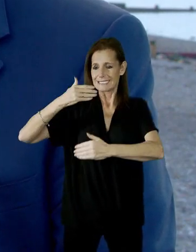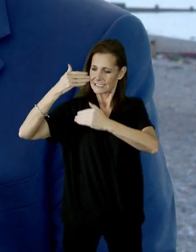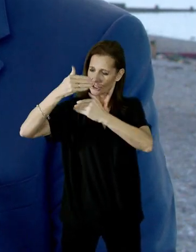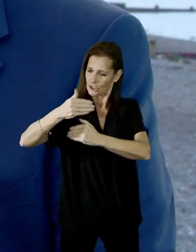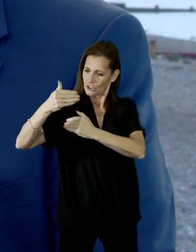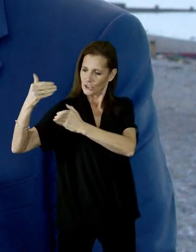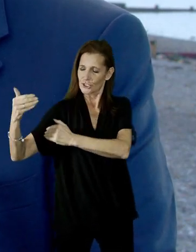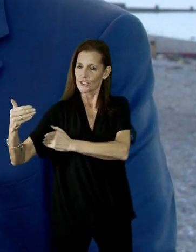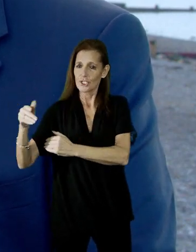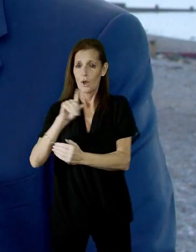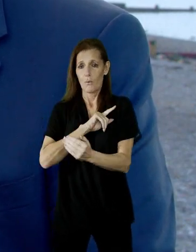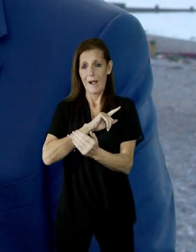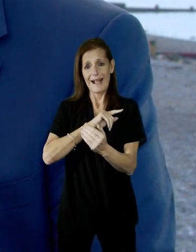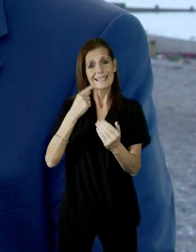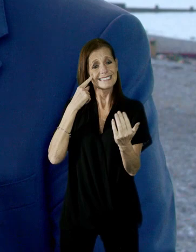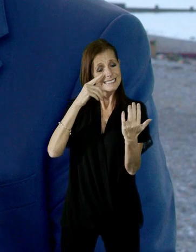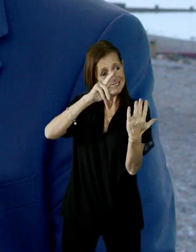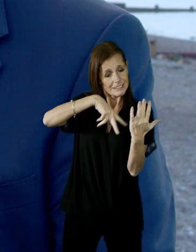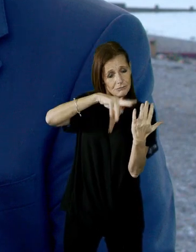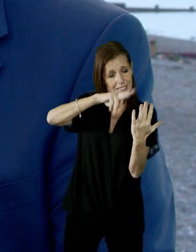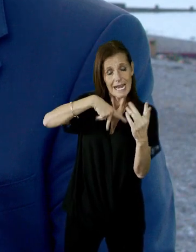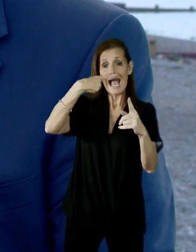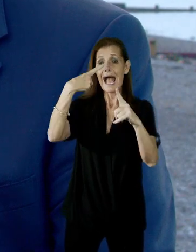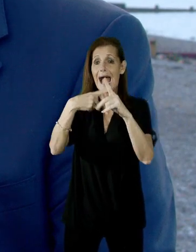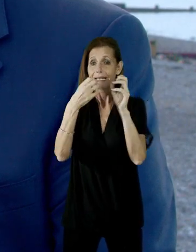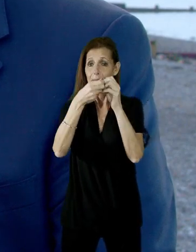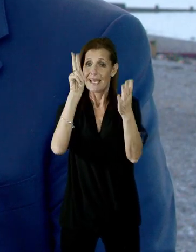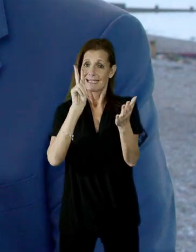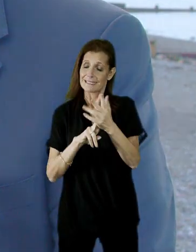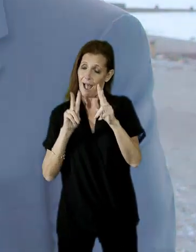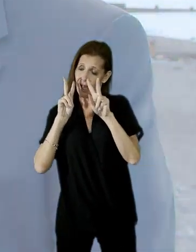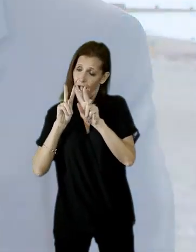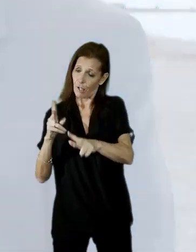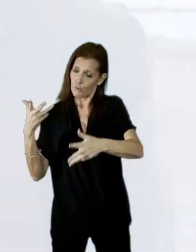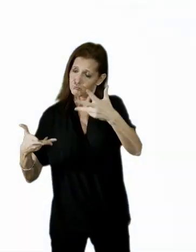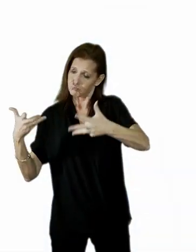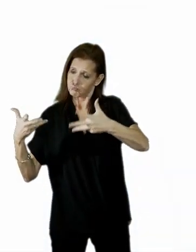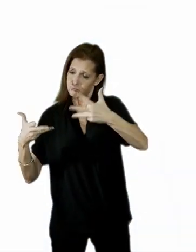easy read and British Sign Language versions.